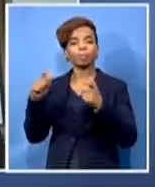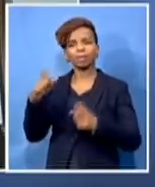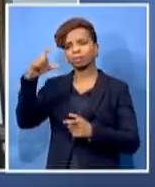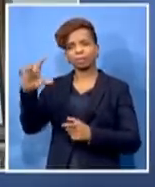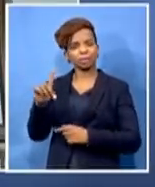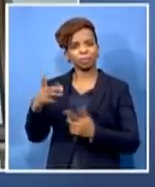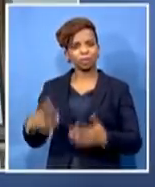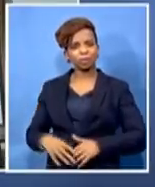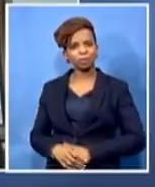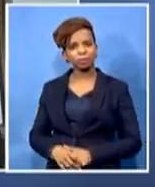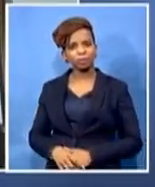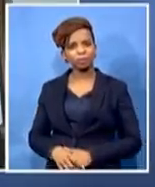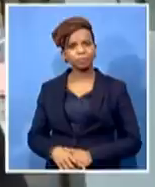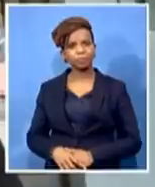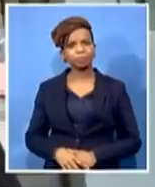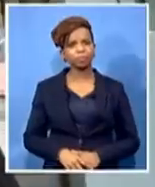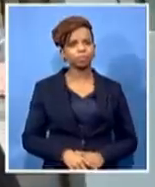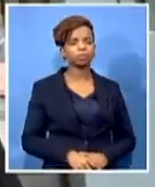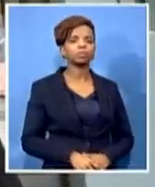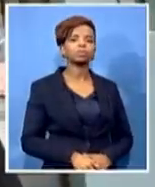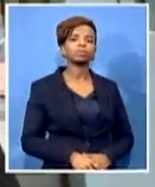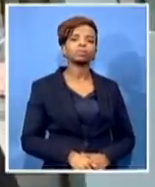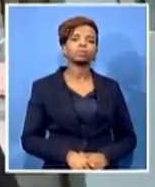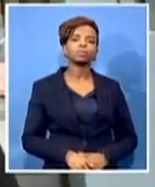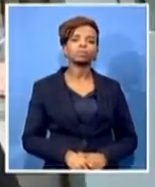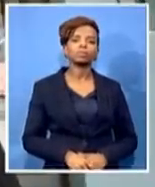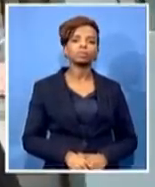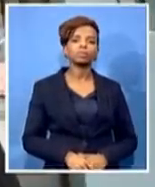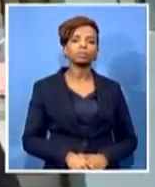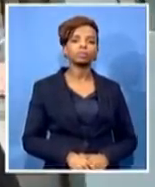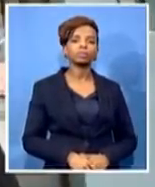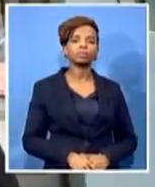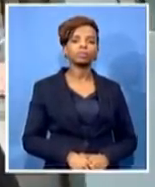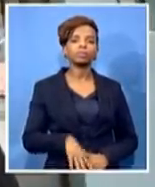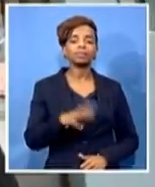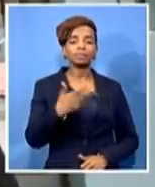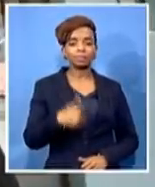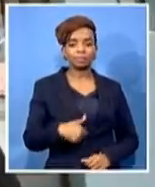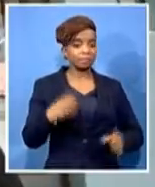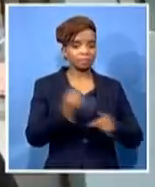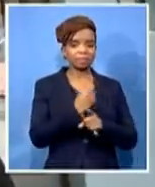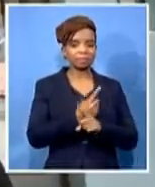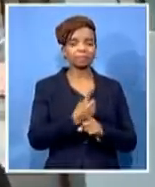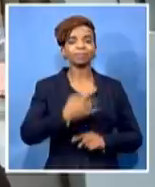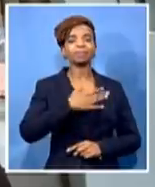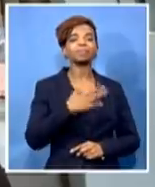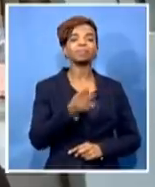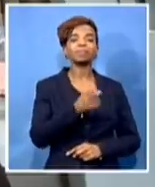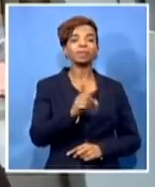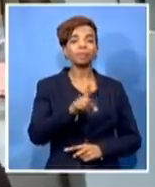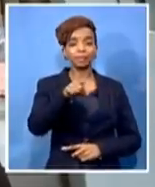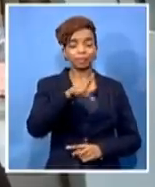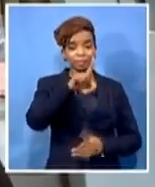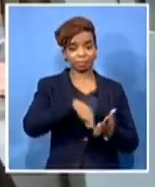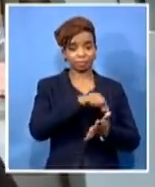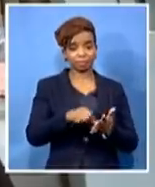Well, look, I'm always intrigued by the electorates. Right now, as you and I are